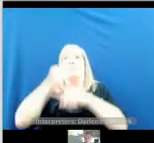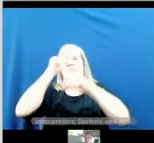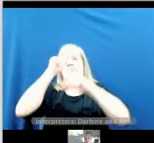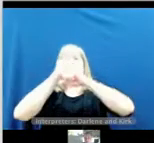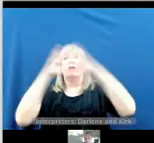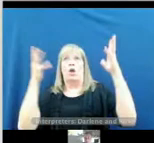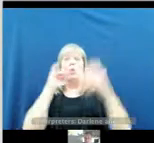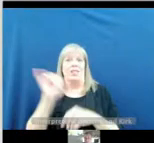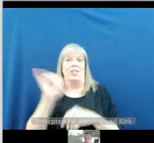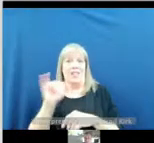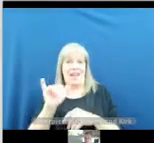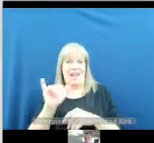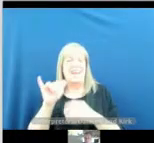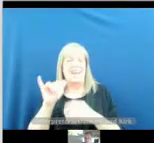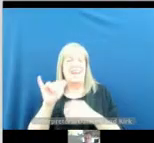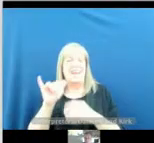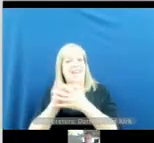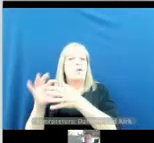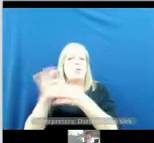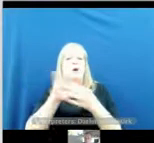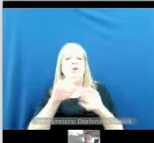slides.